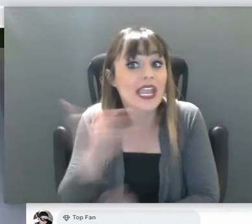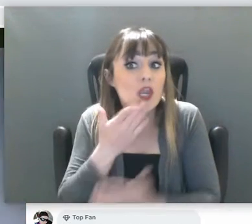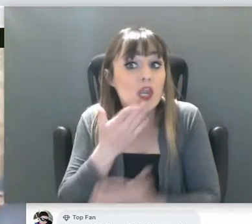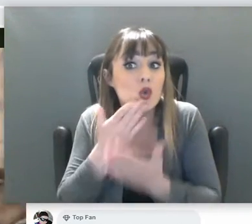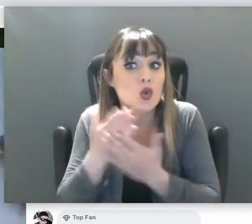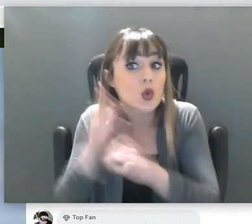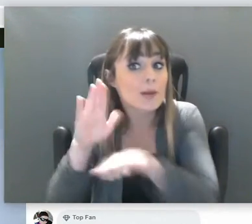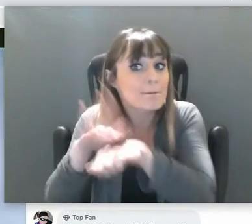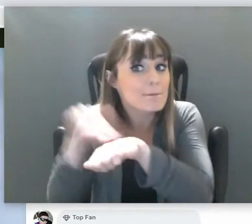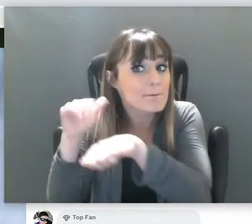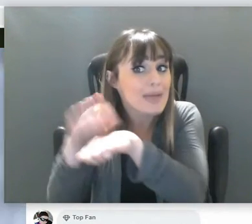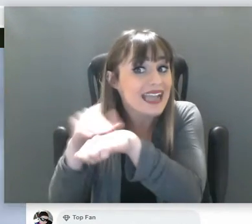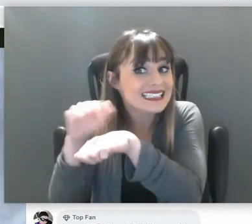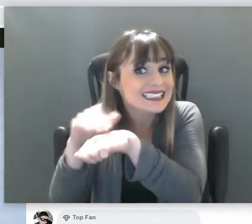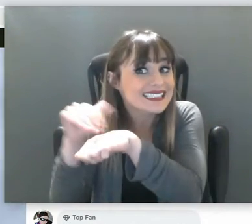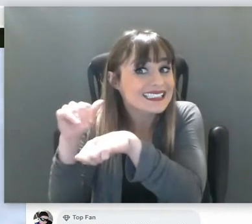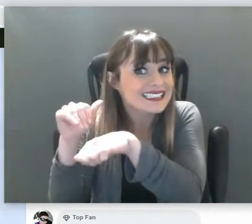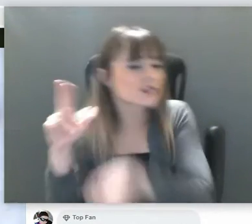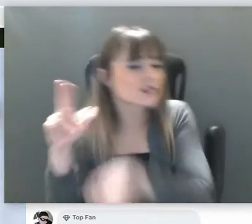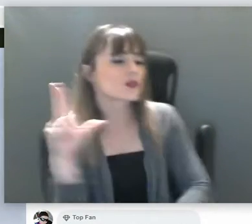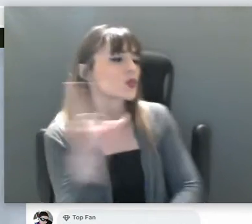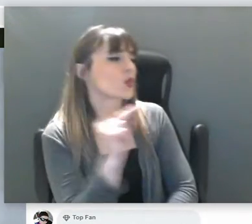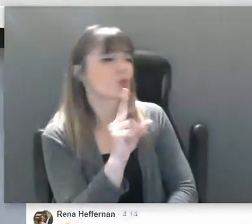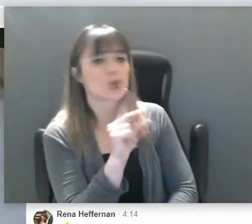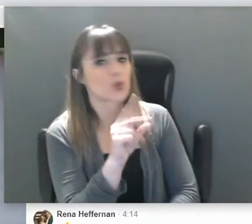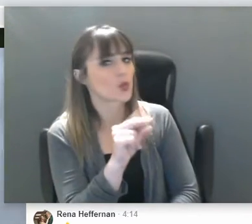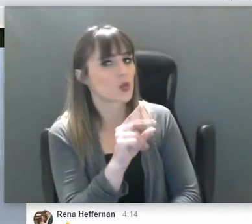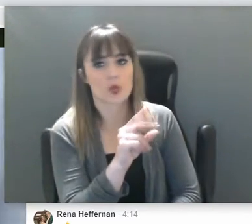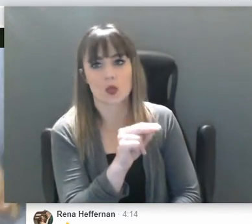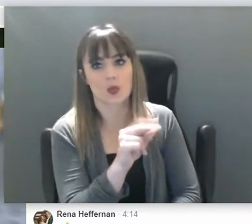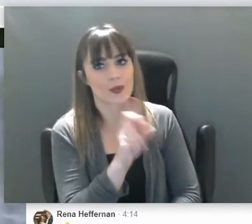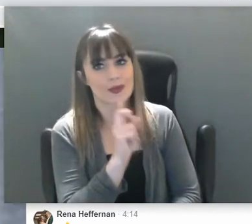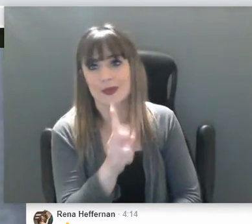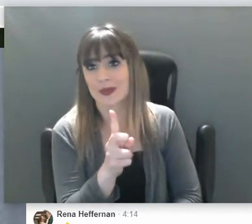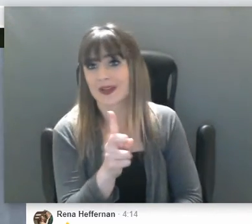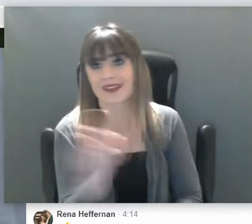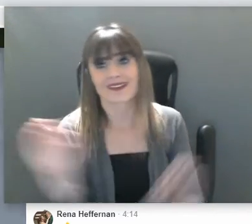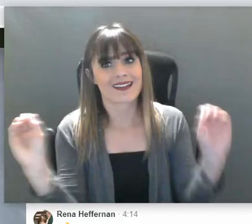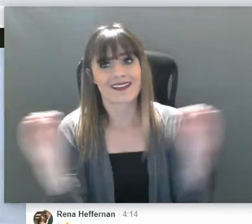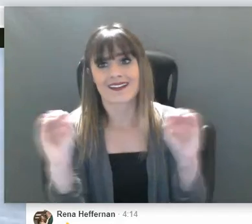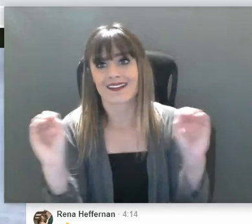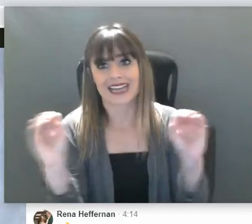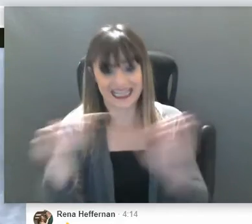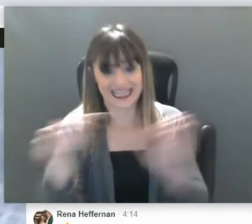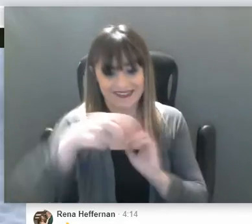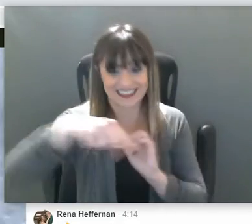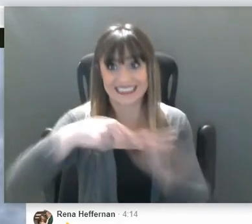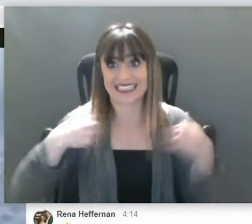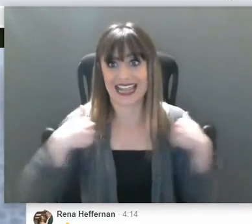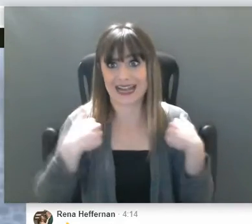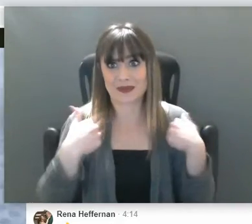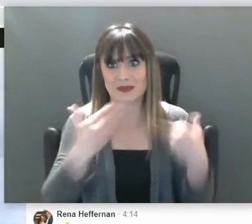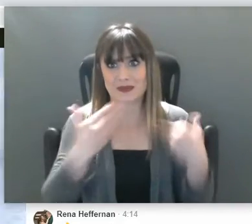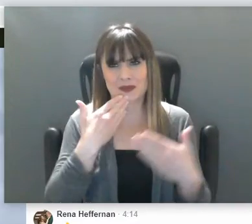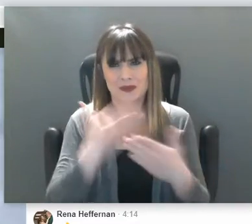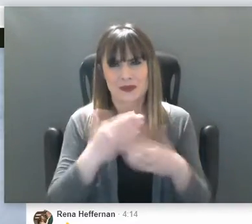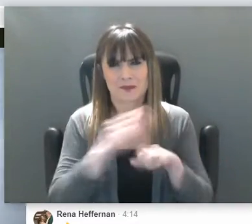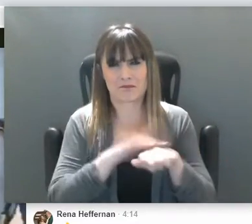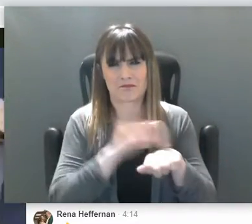They are not good pets. So pretty much none of the animals that we have here make really good pets.